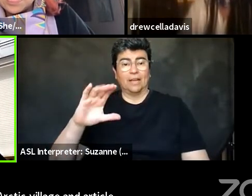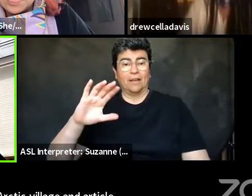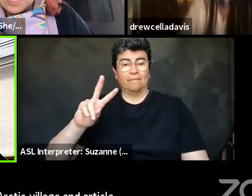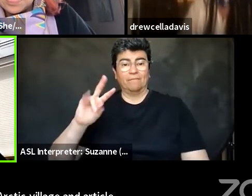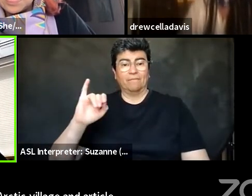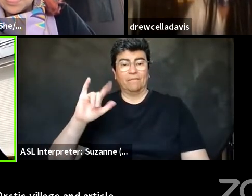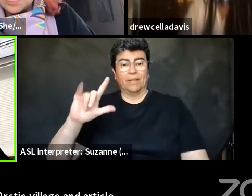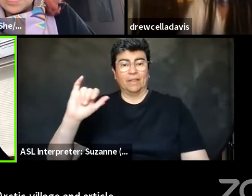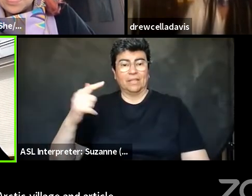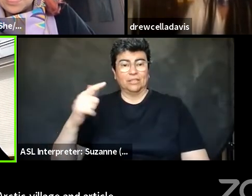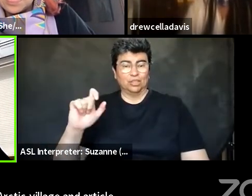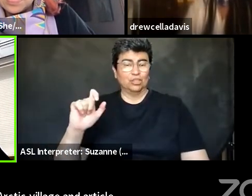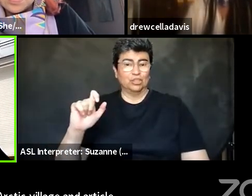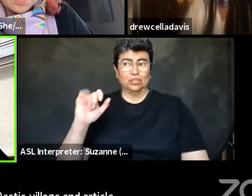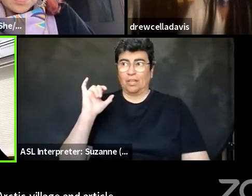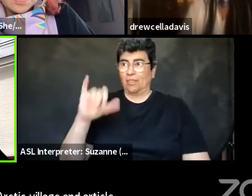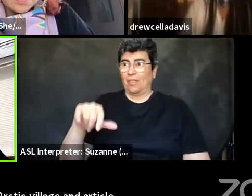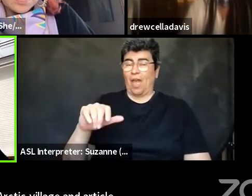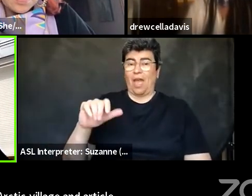has been